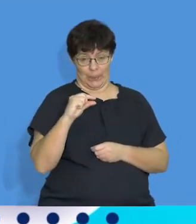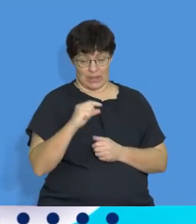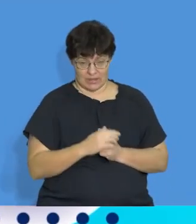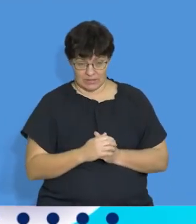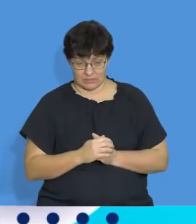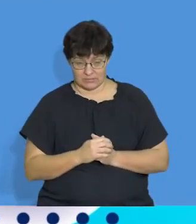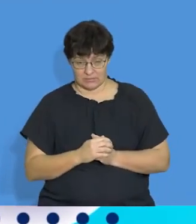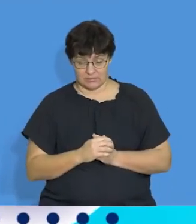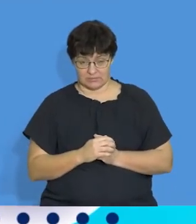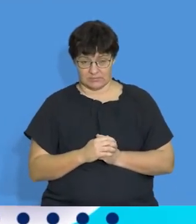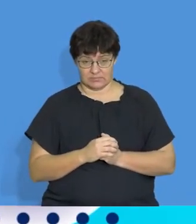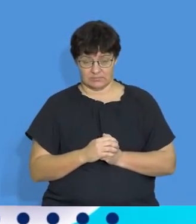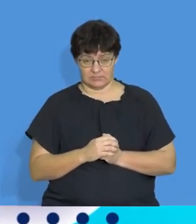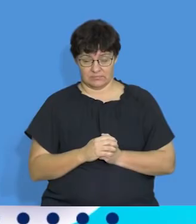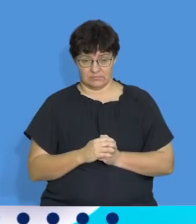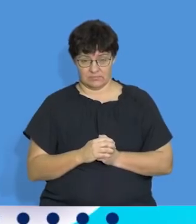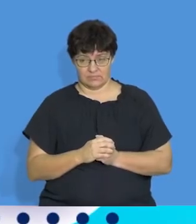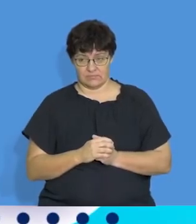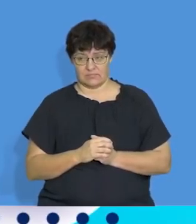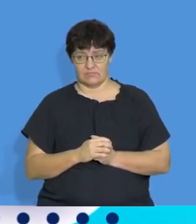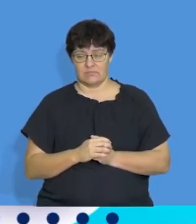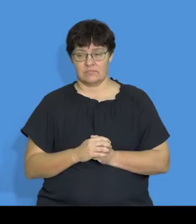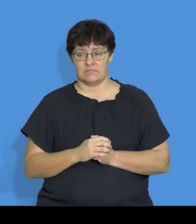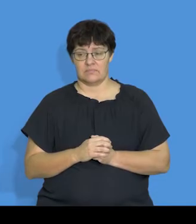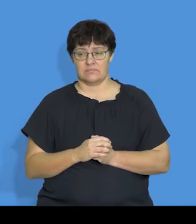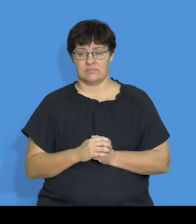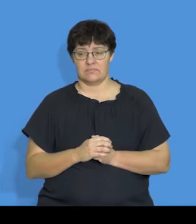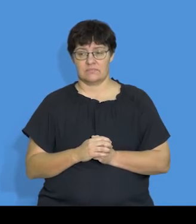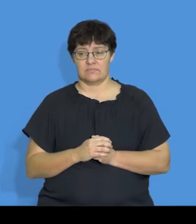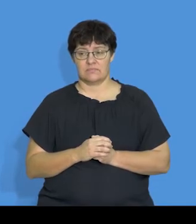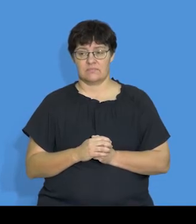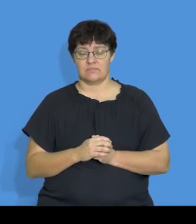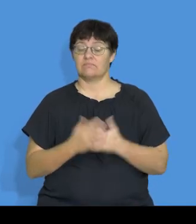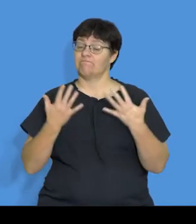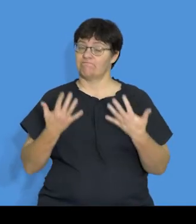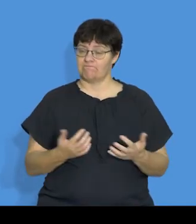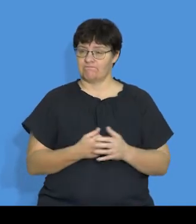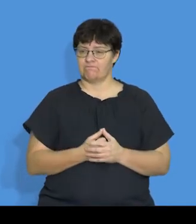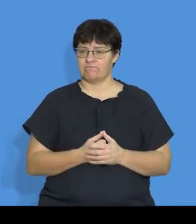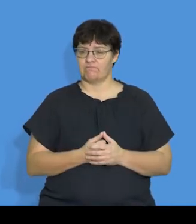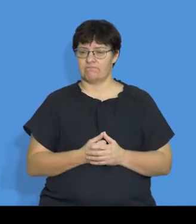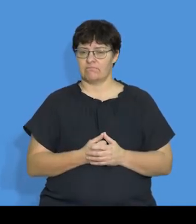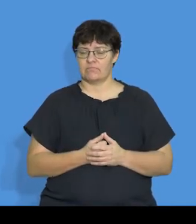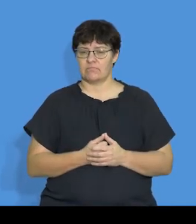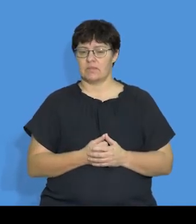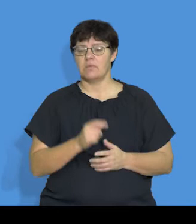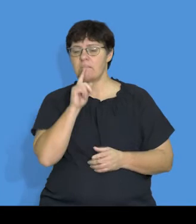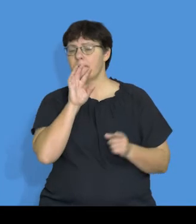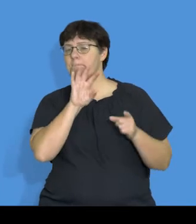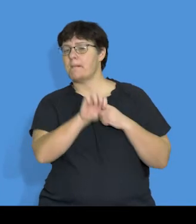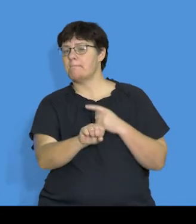denoted by a small letter R, right? Okay. And then what else did we manage